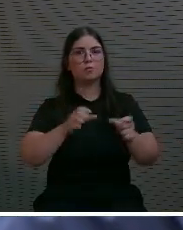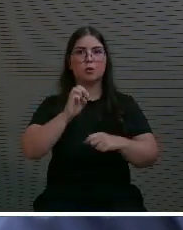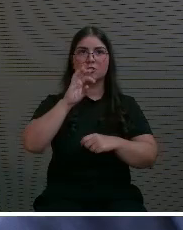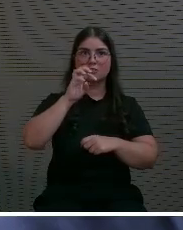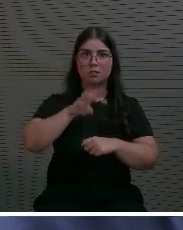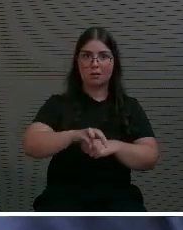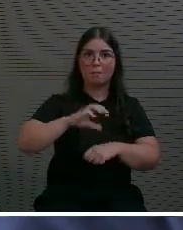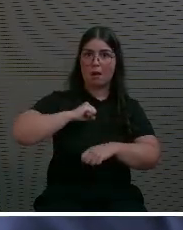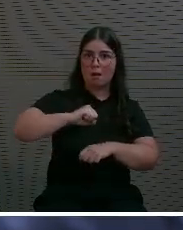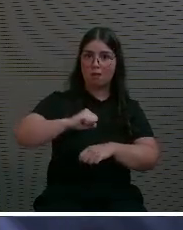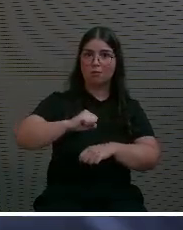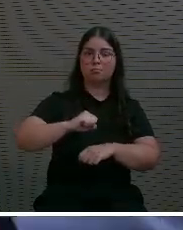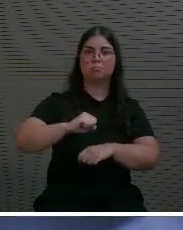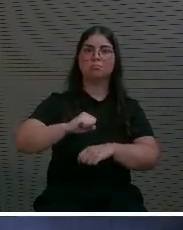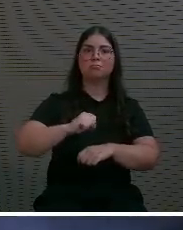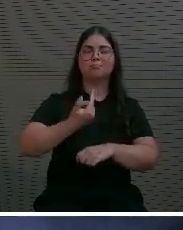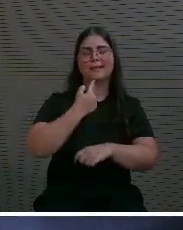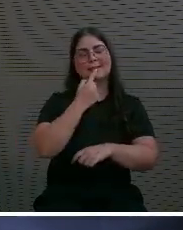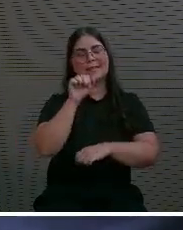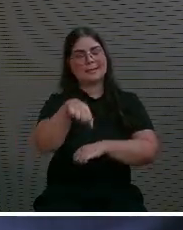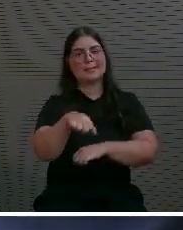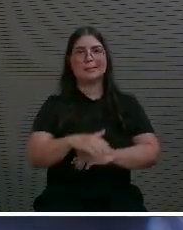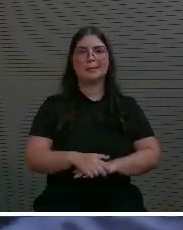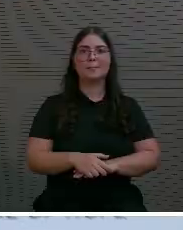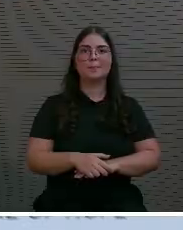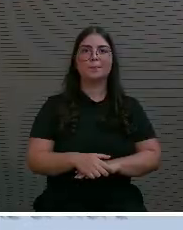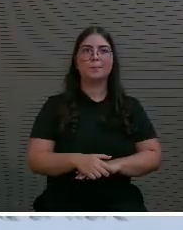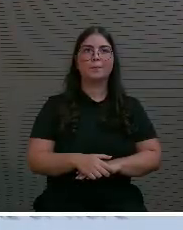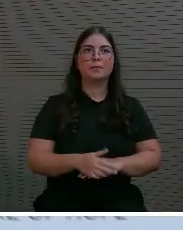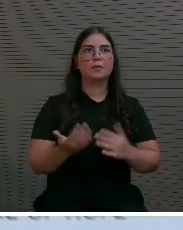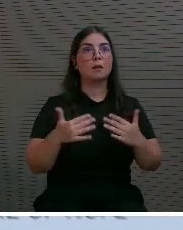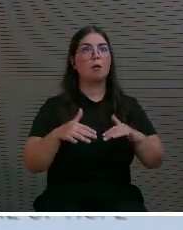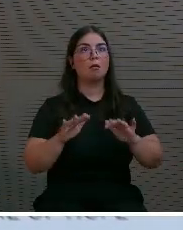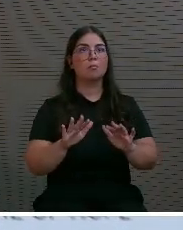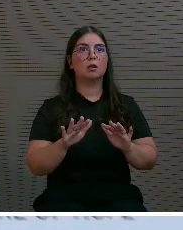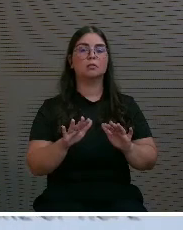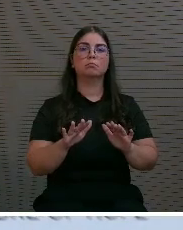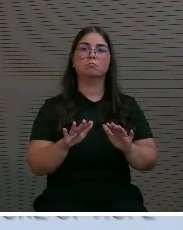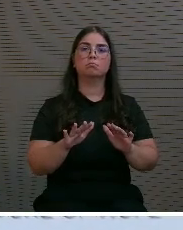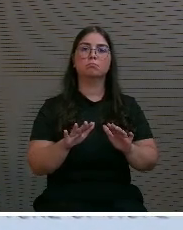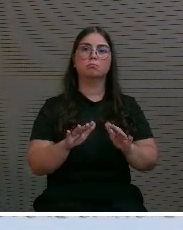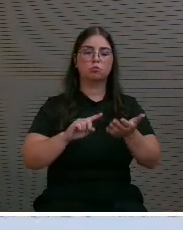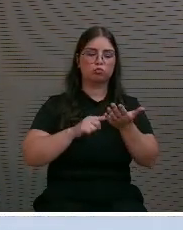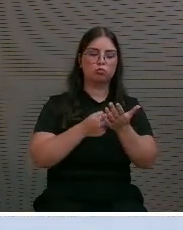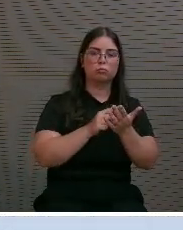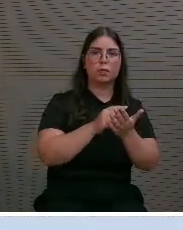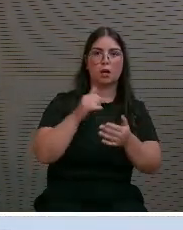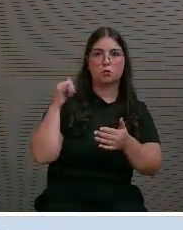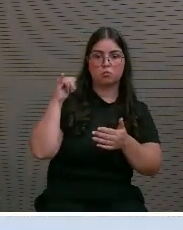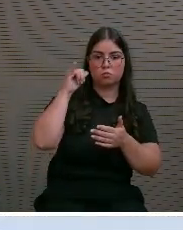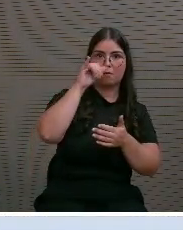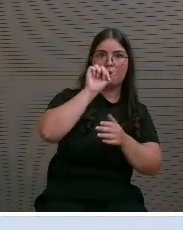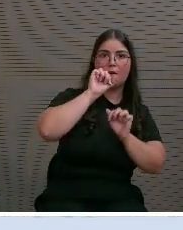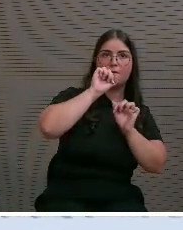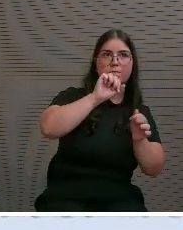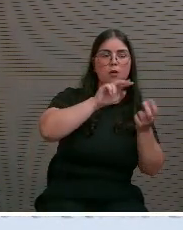salmon, this plant is going to swim. It's nonsense. There is so much nonsense that has